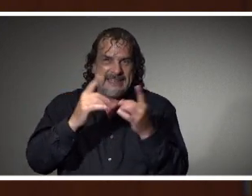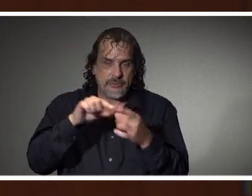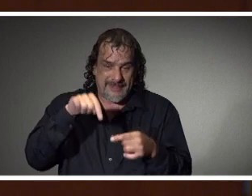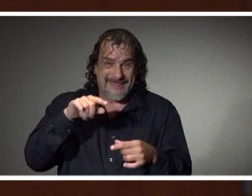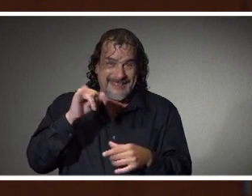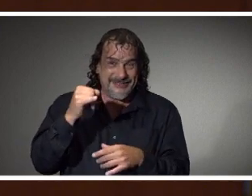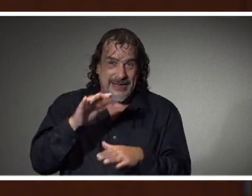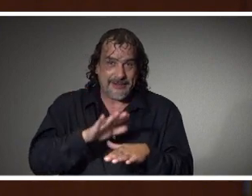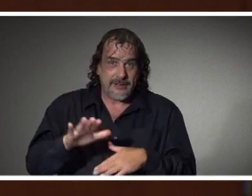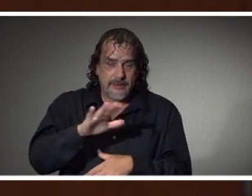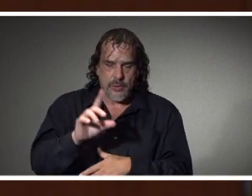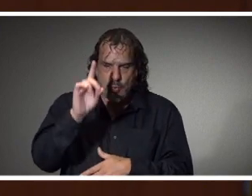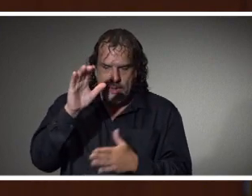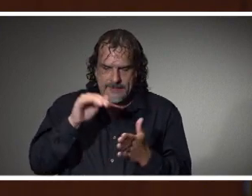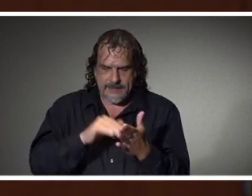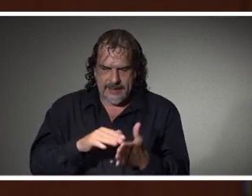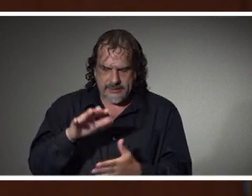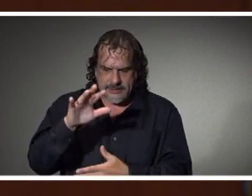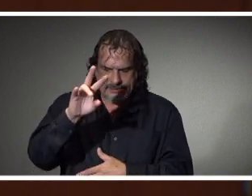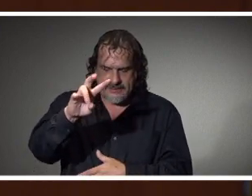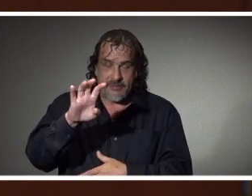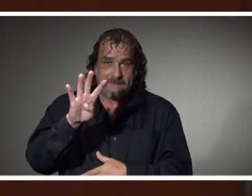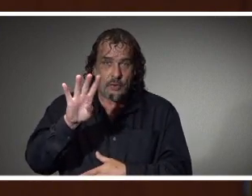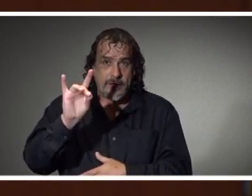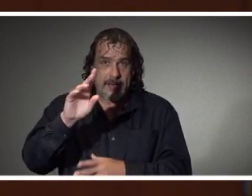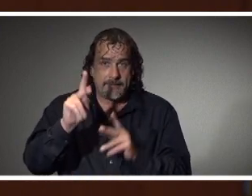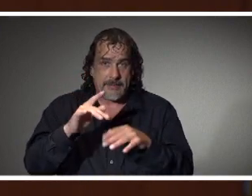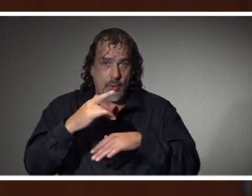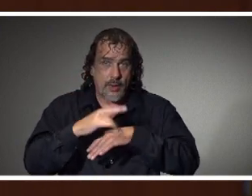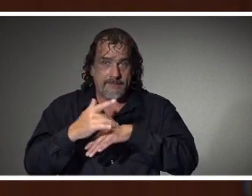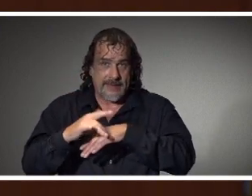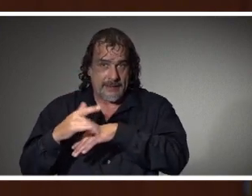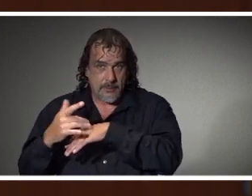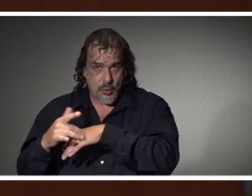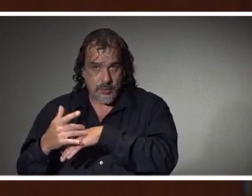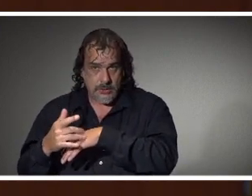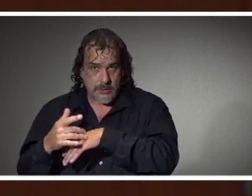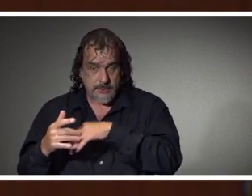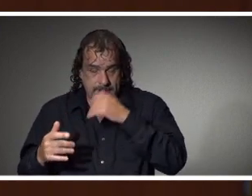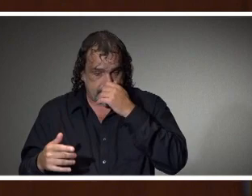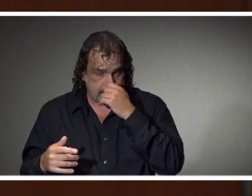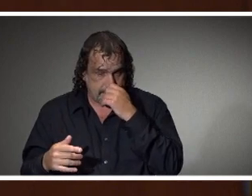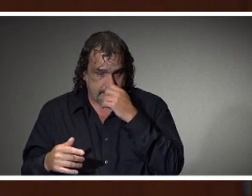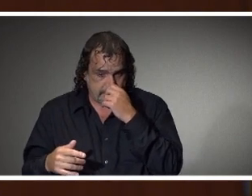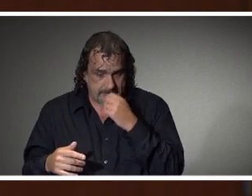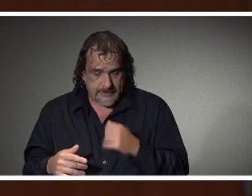area, 1,748 beds are available. There are,